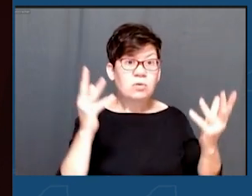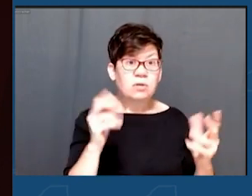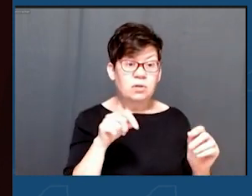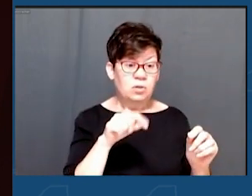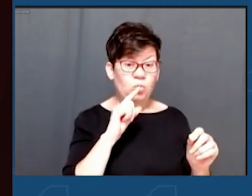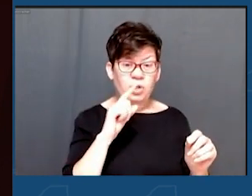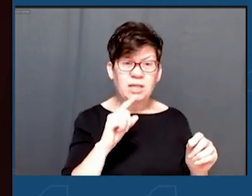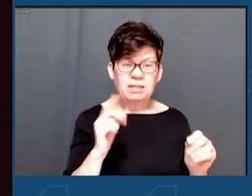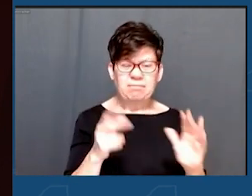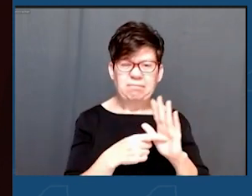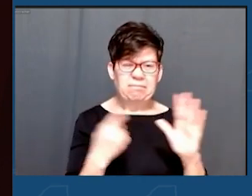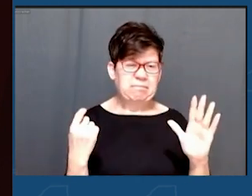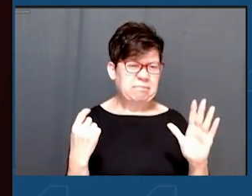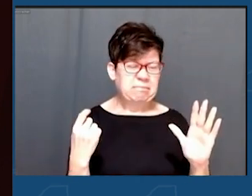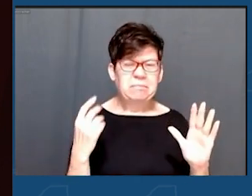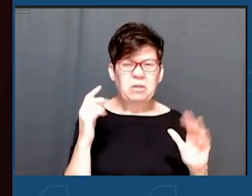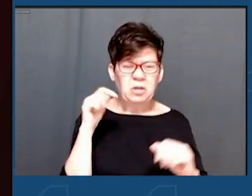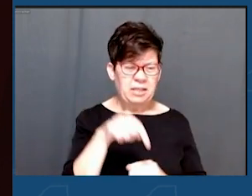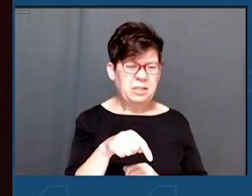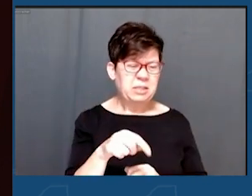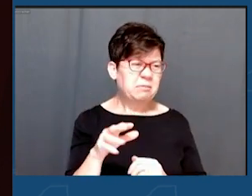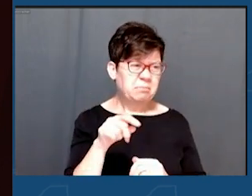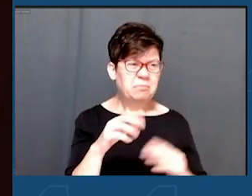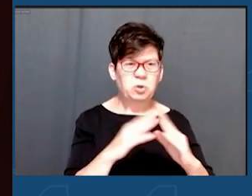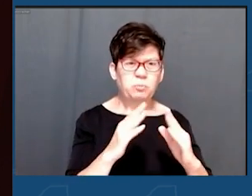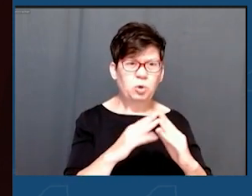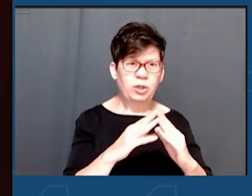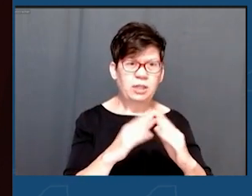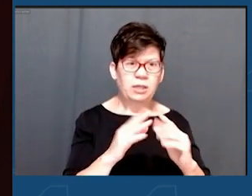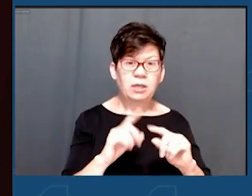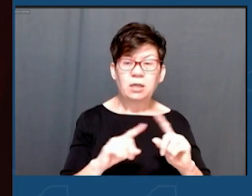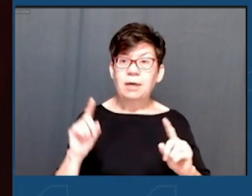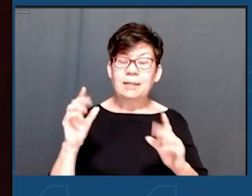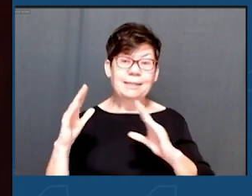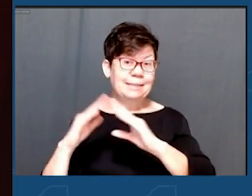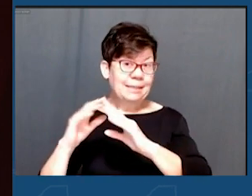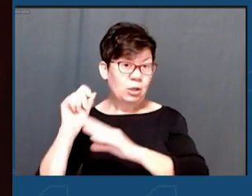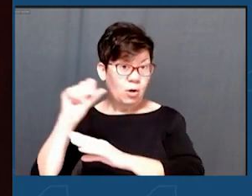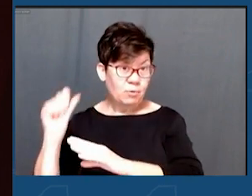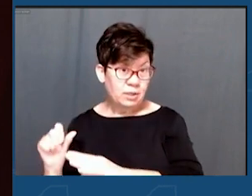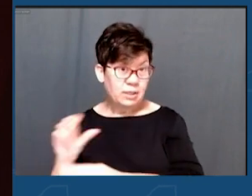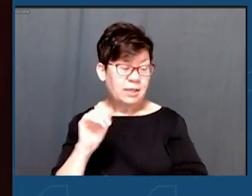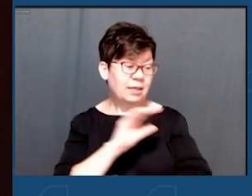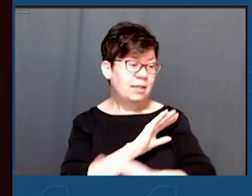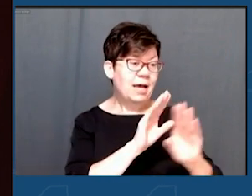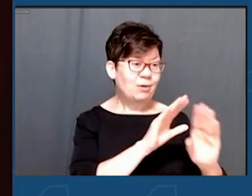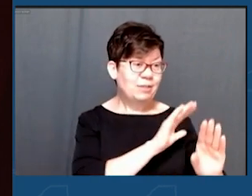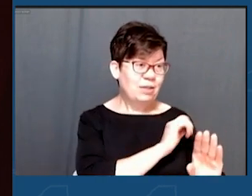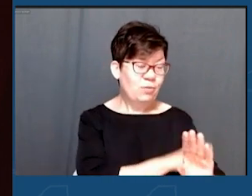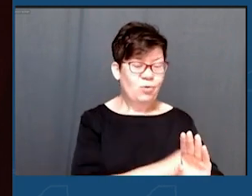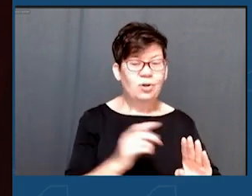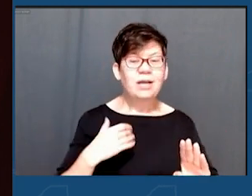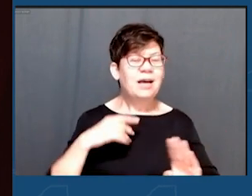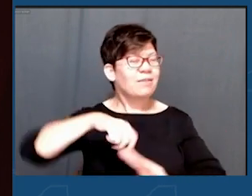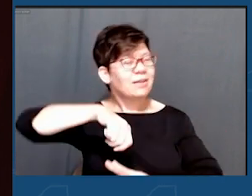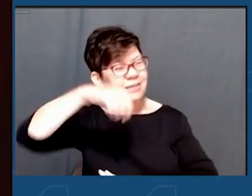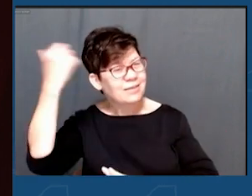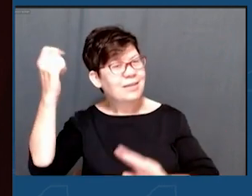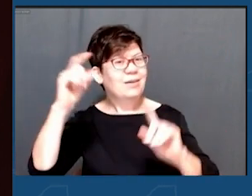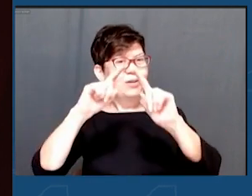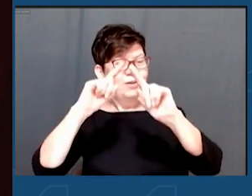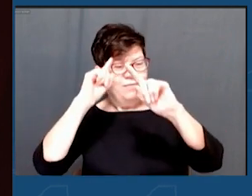community, a blight on this neighborhood. But the city of Albany and the Housing Authority had a different vision. And they were so ahead of their time.